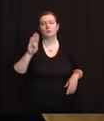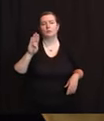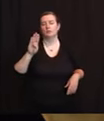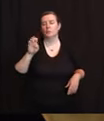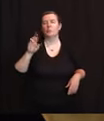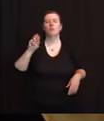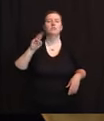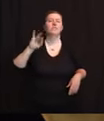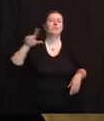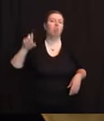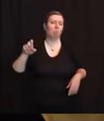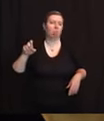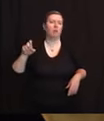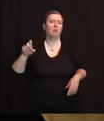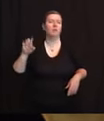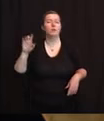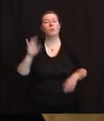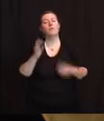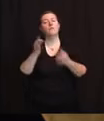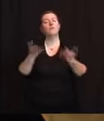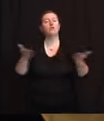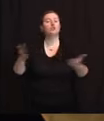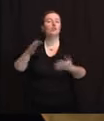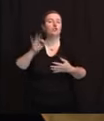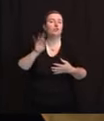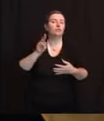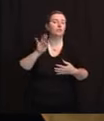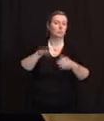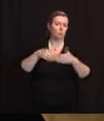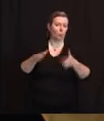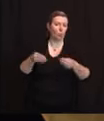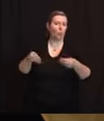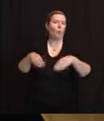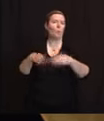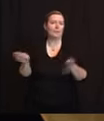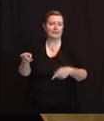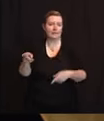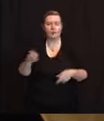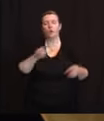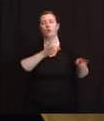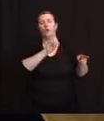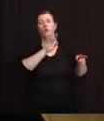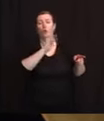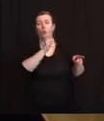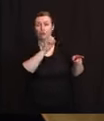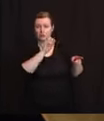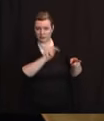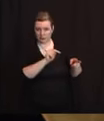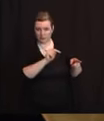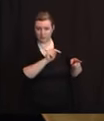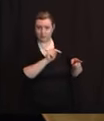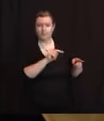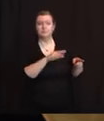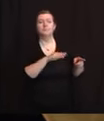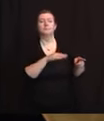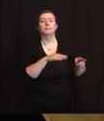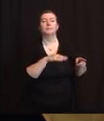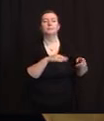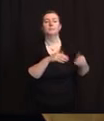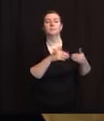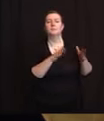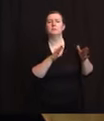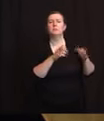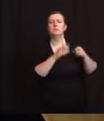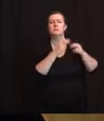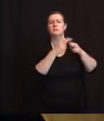furniture store open. In Irvington, a subject arrested for a temporary restraining order violation subsequently spit at a